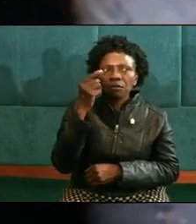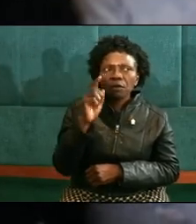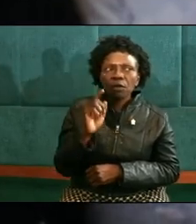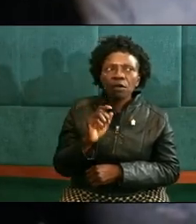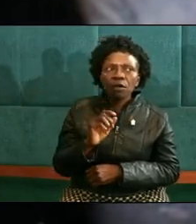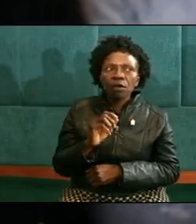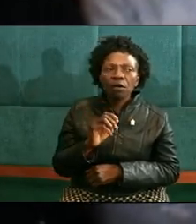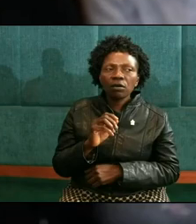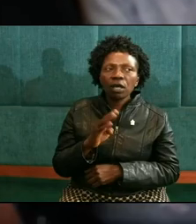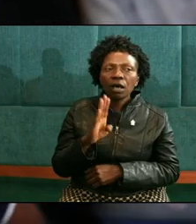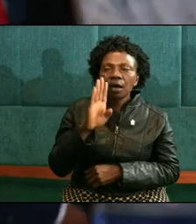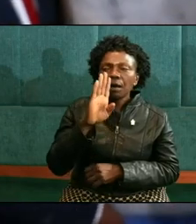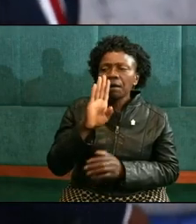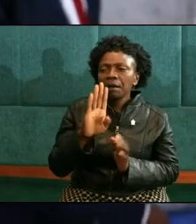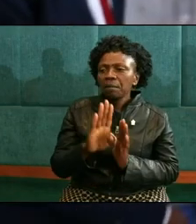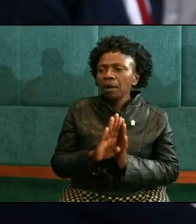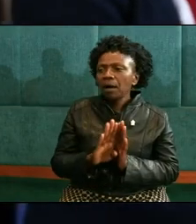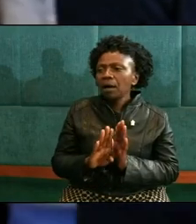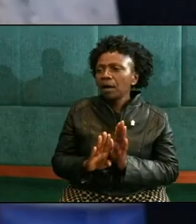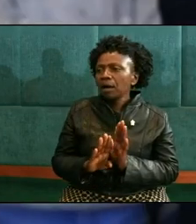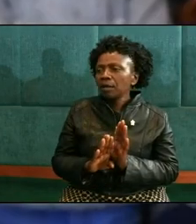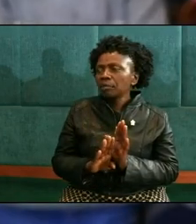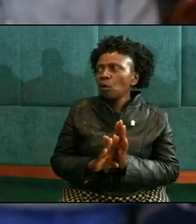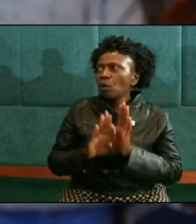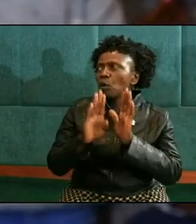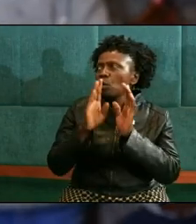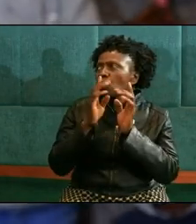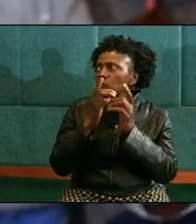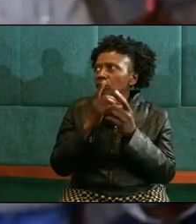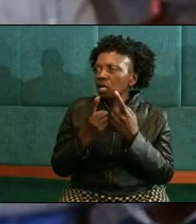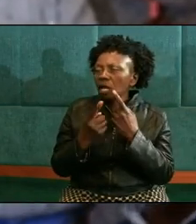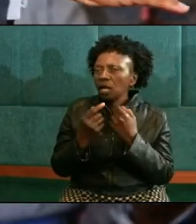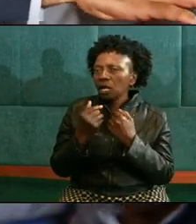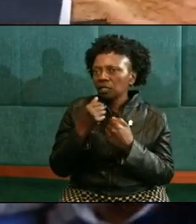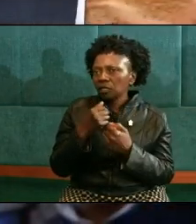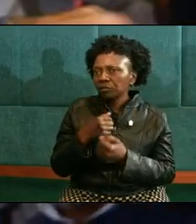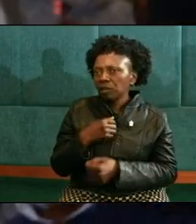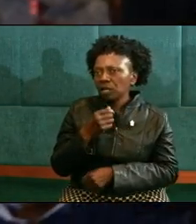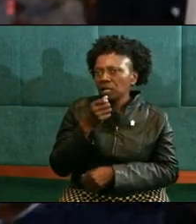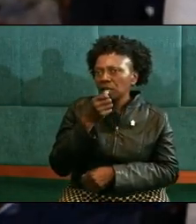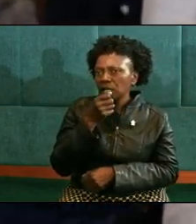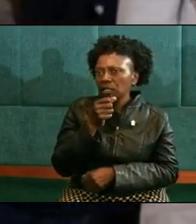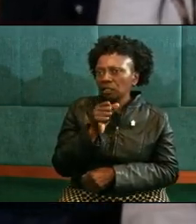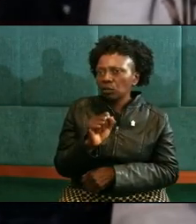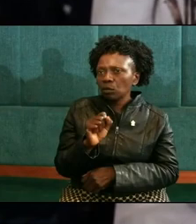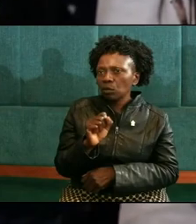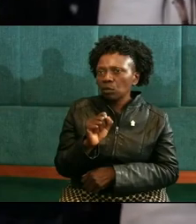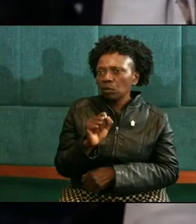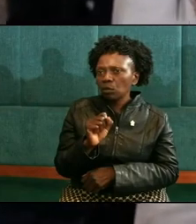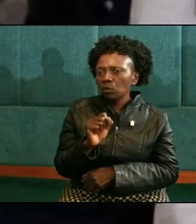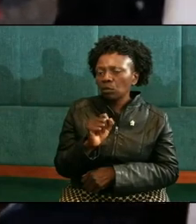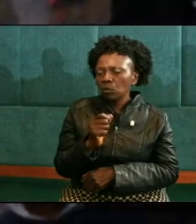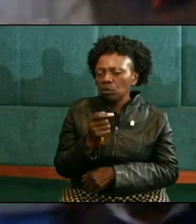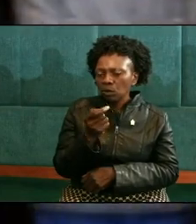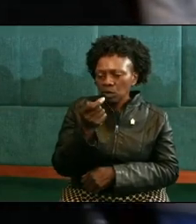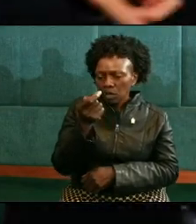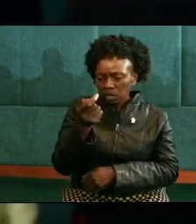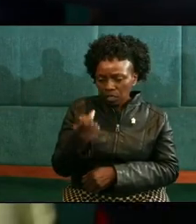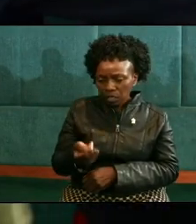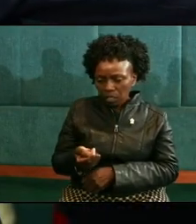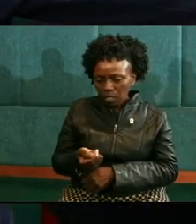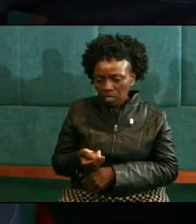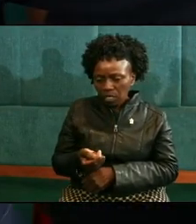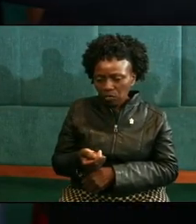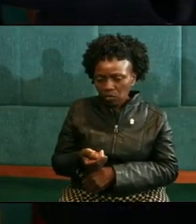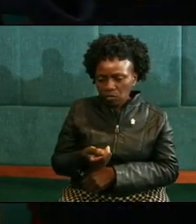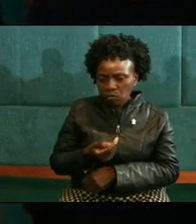mama? Is there another mama? Want to take your child to God? Is there another mama? Is there another papa?